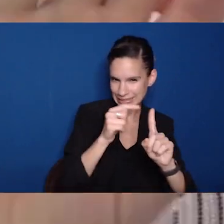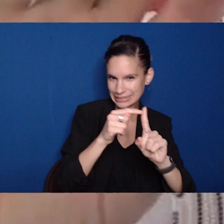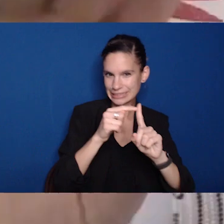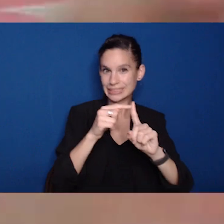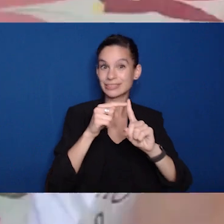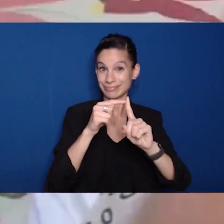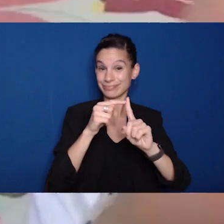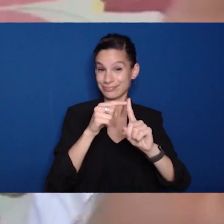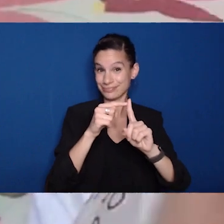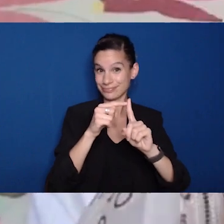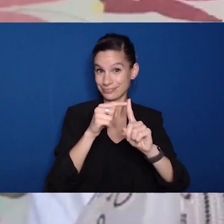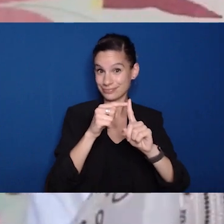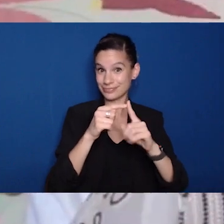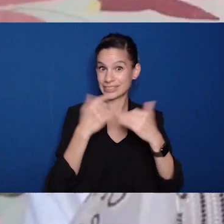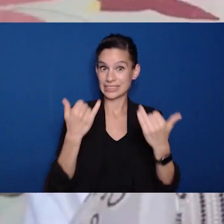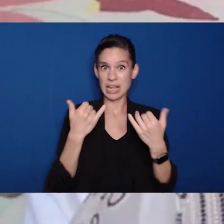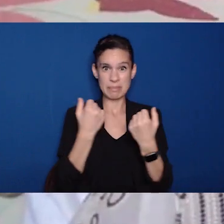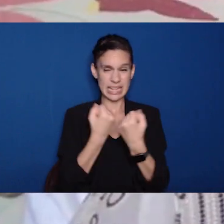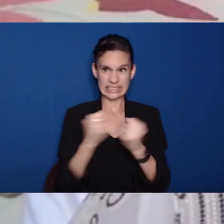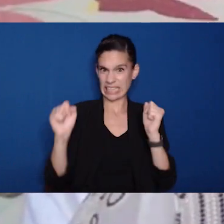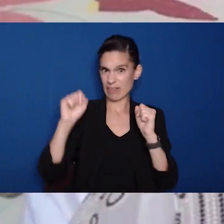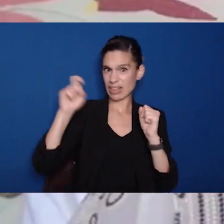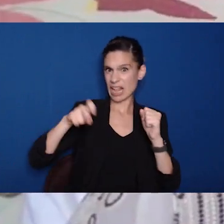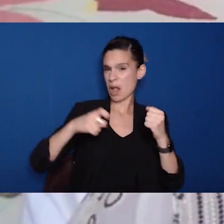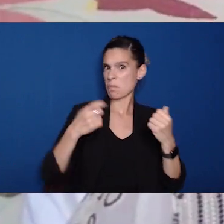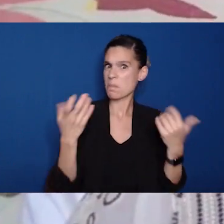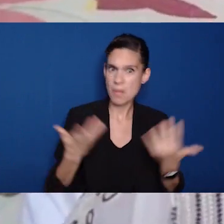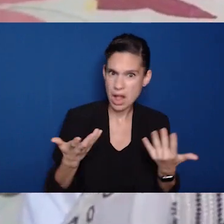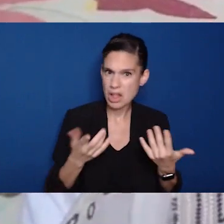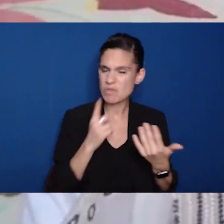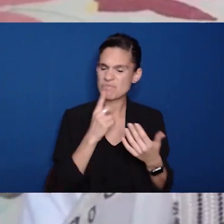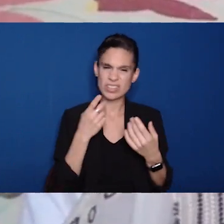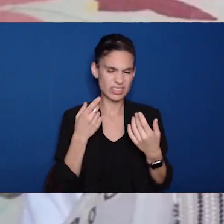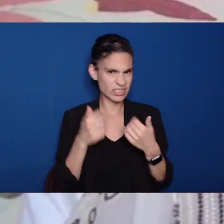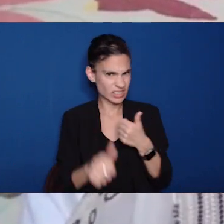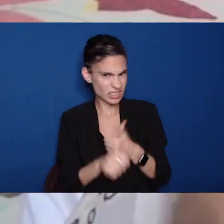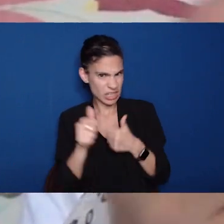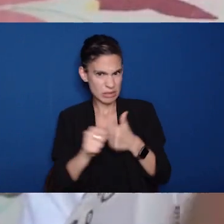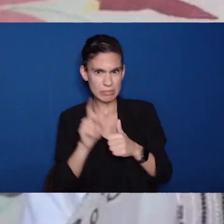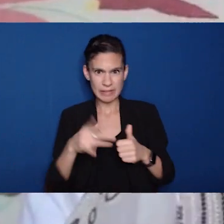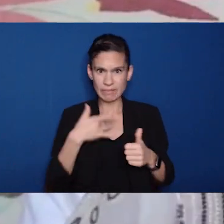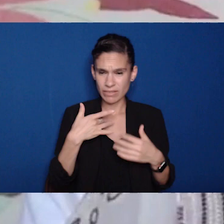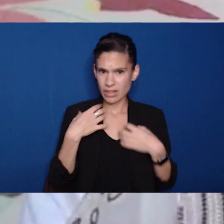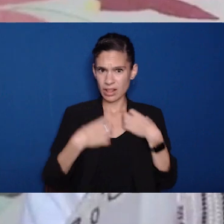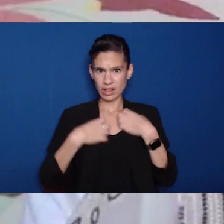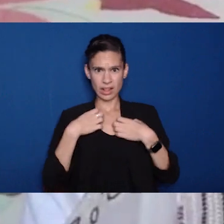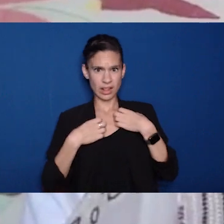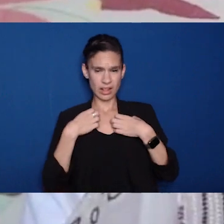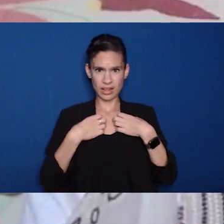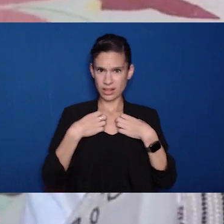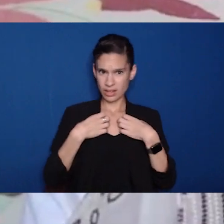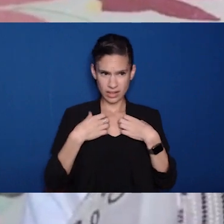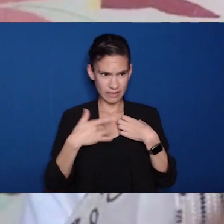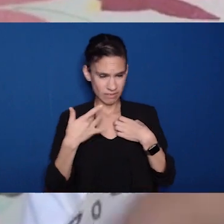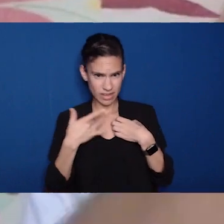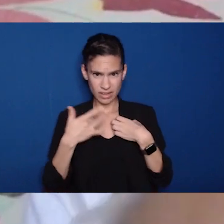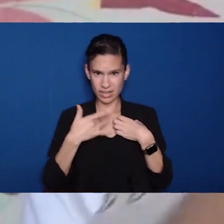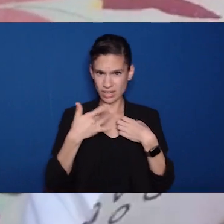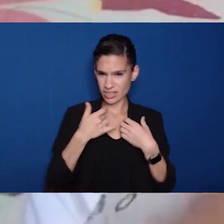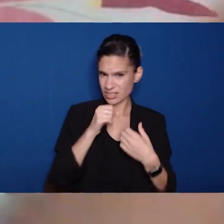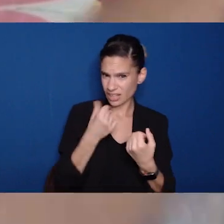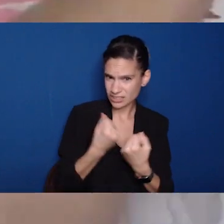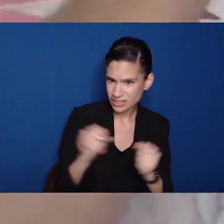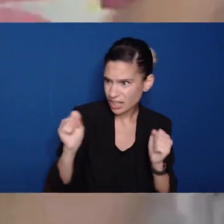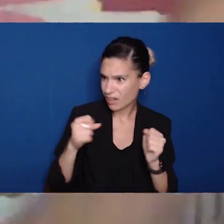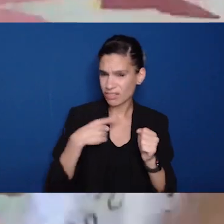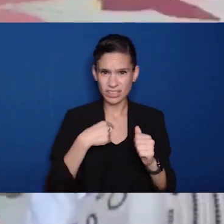safety and physiological and safety needs are at risk here. And when people go to that state, that state